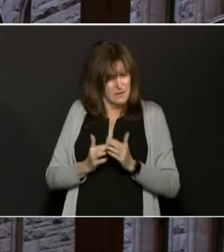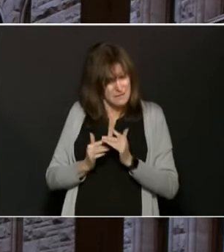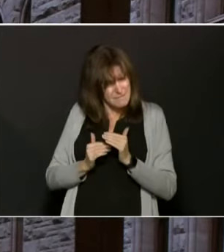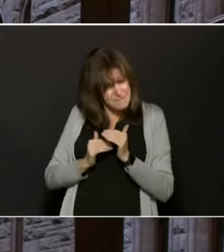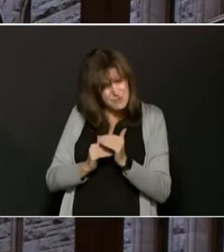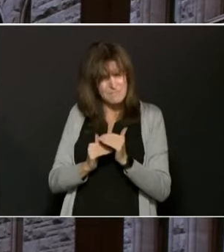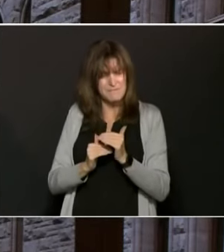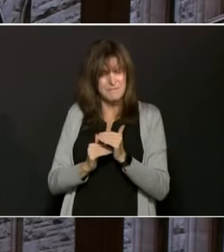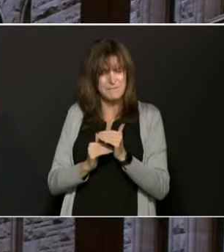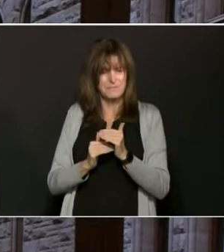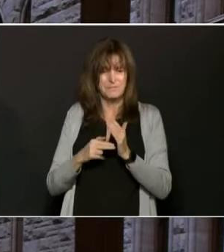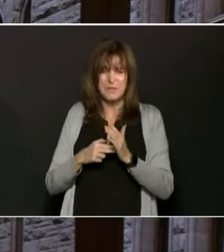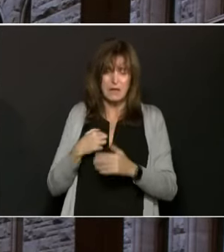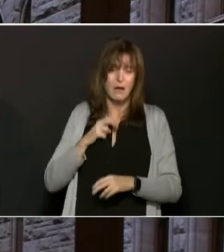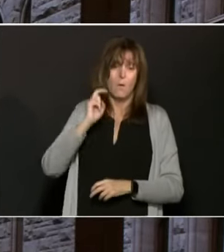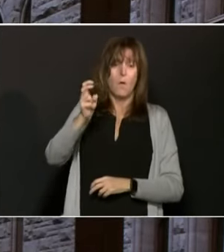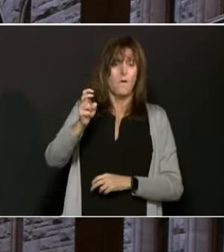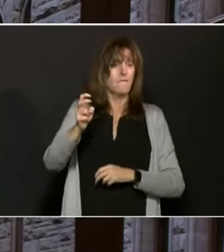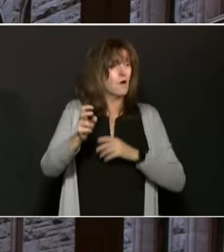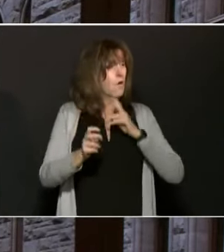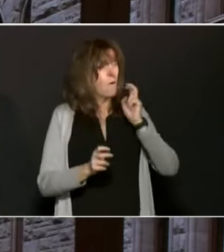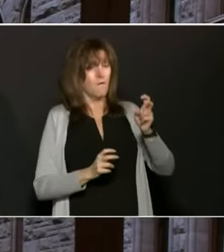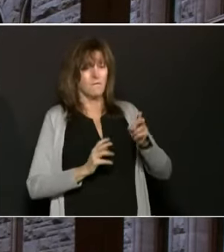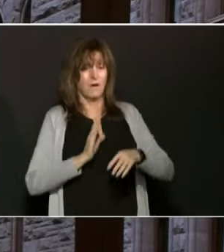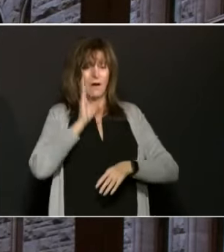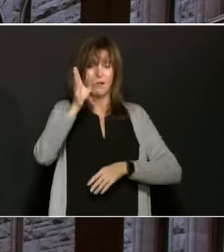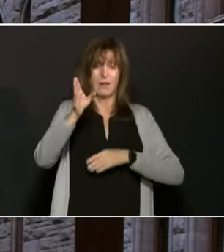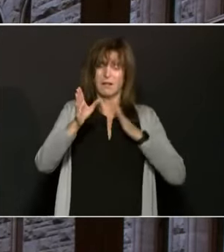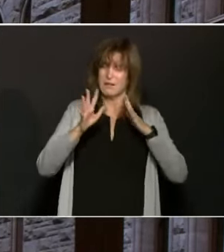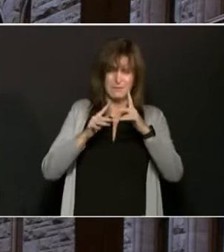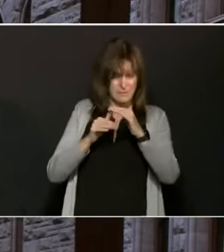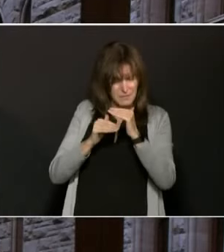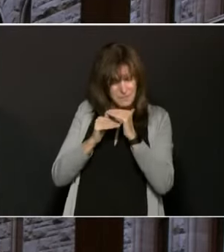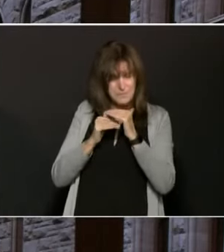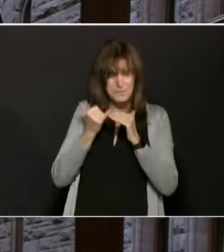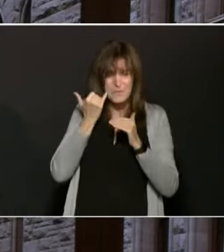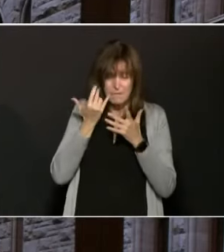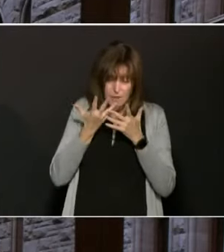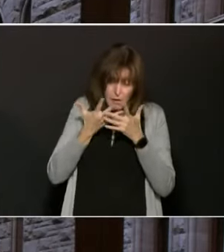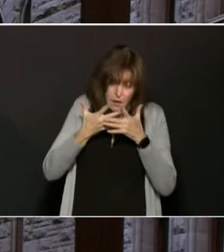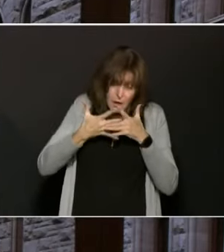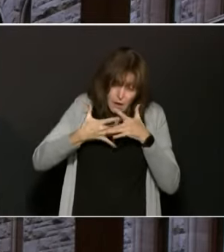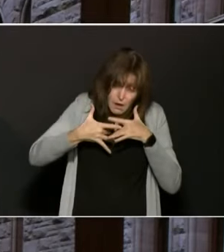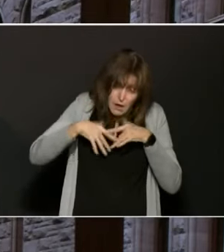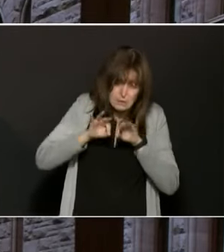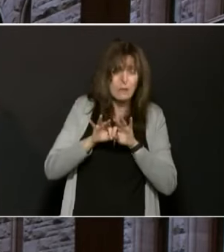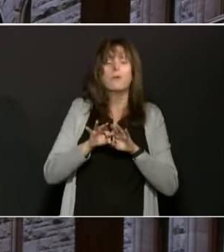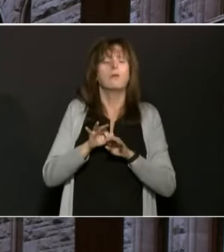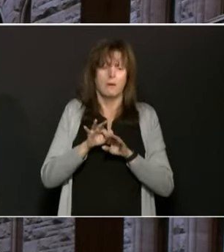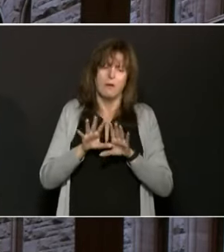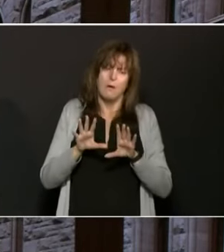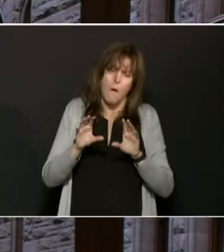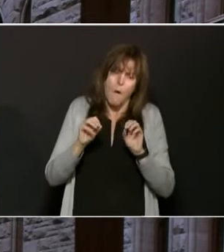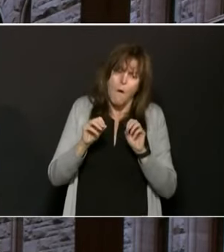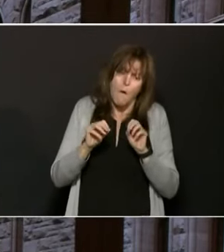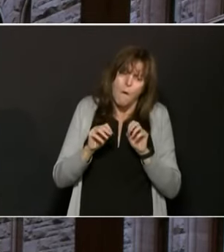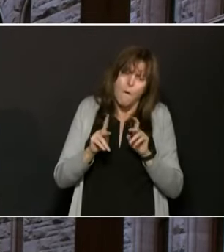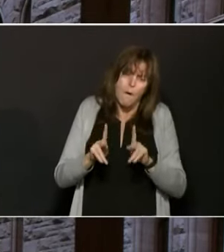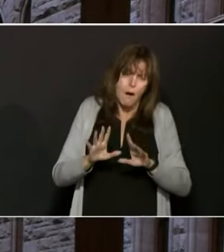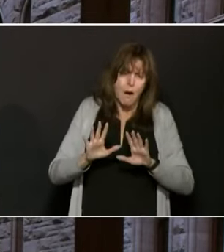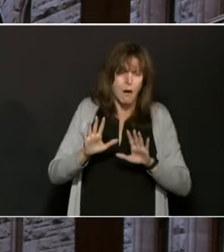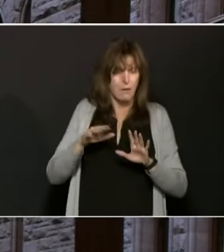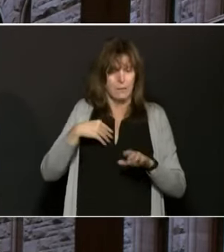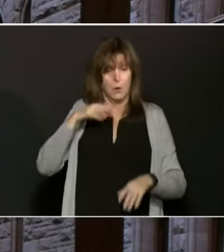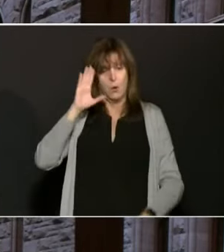province should be minimalized unless it's essential in that. We don't have a lot of people going out in high zones to other